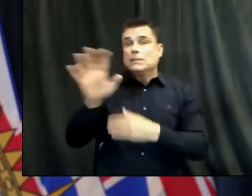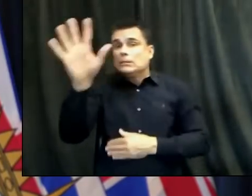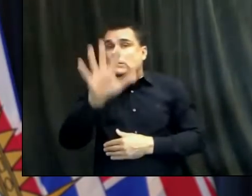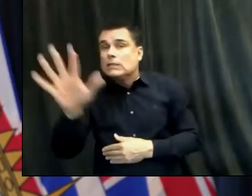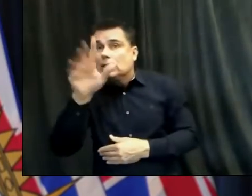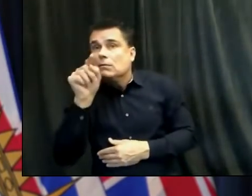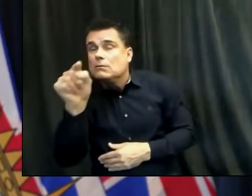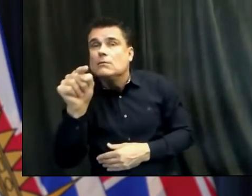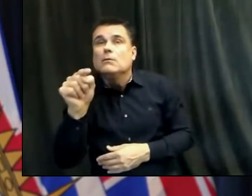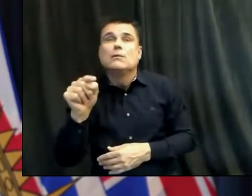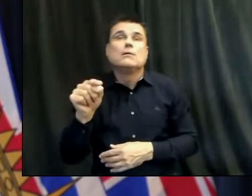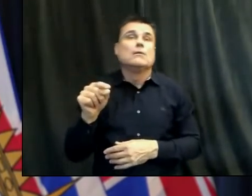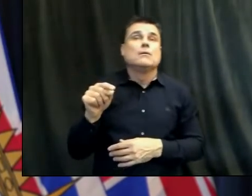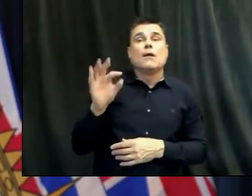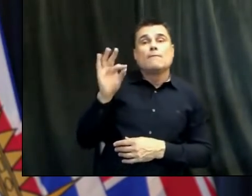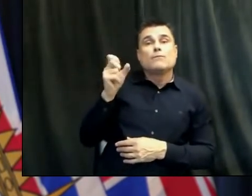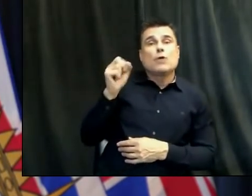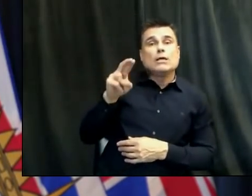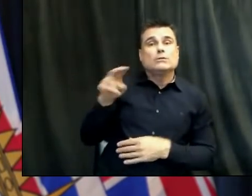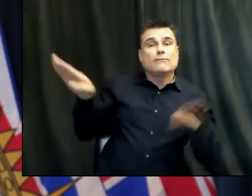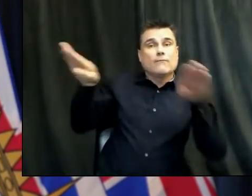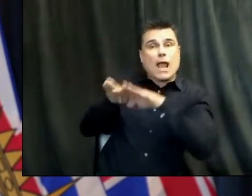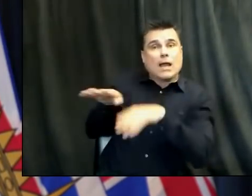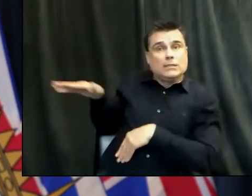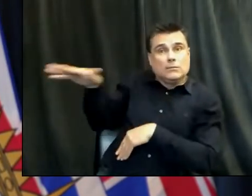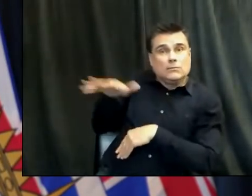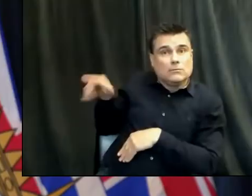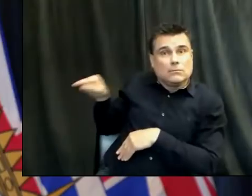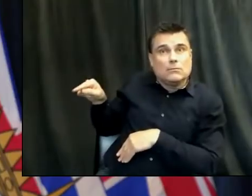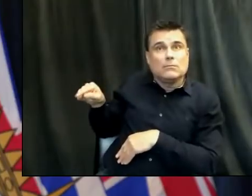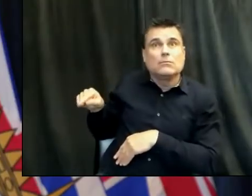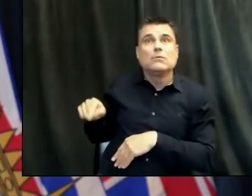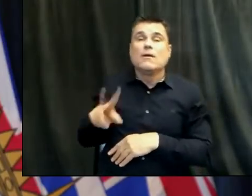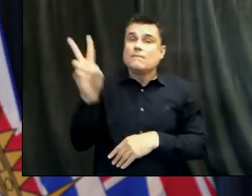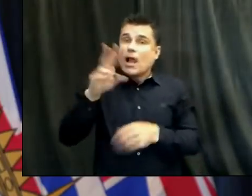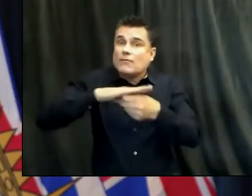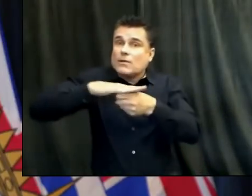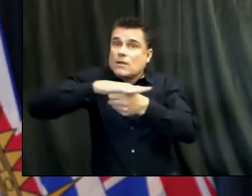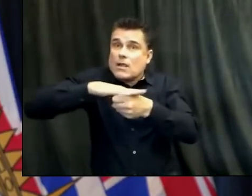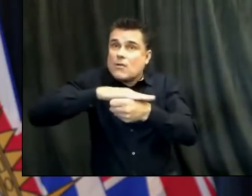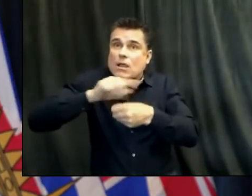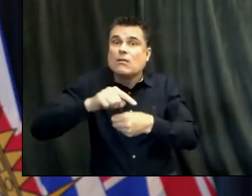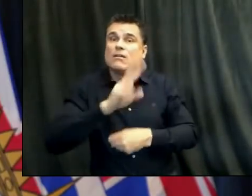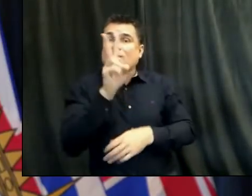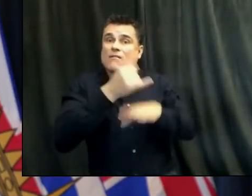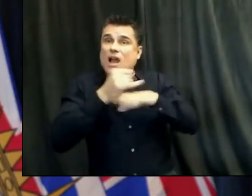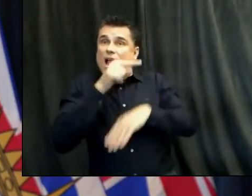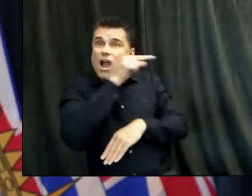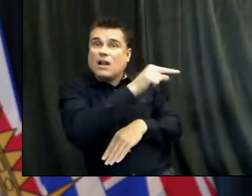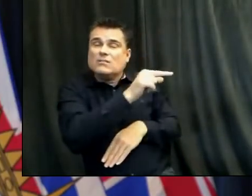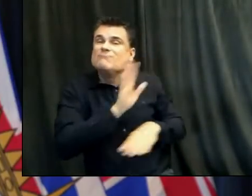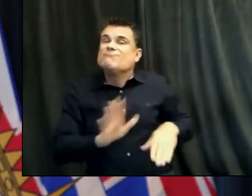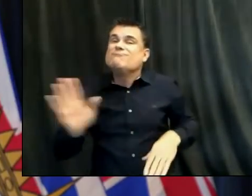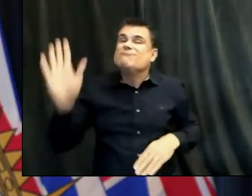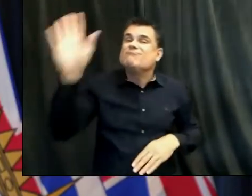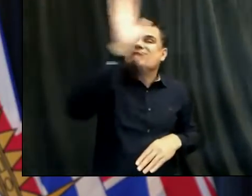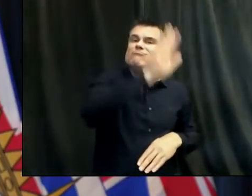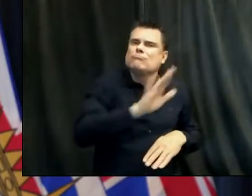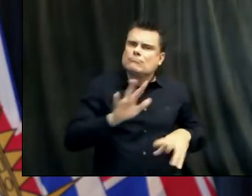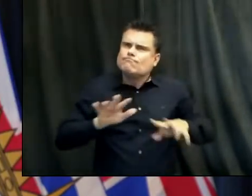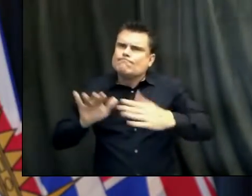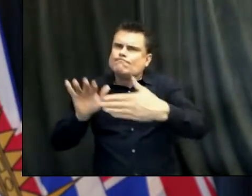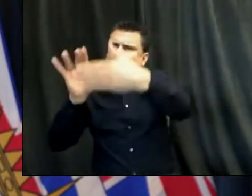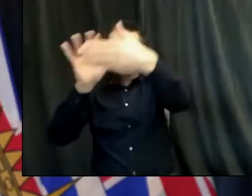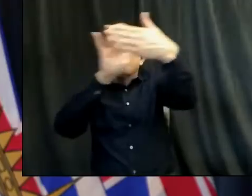Vancouver Health, and even here on Vancouver Island. So yes, absolutely. I am talking daily with my